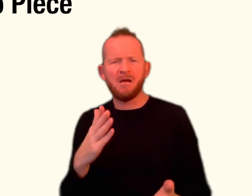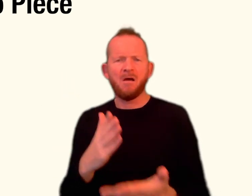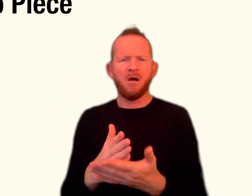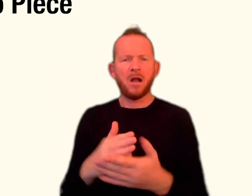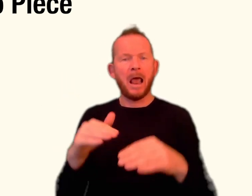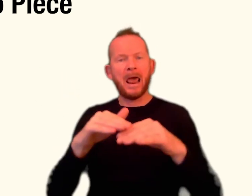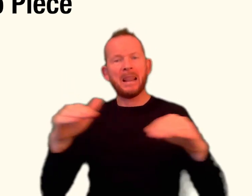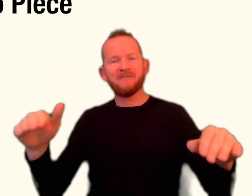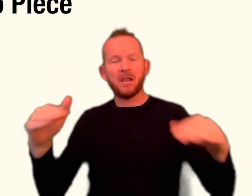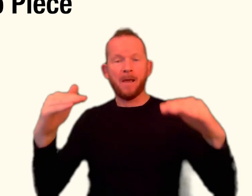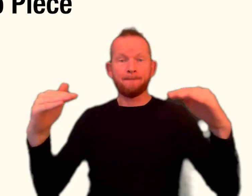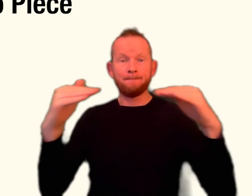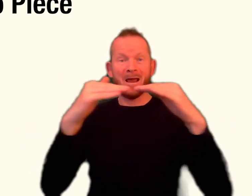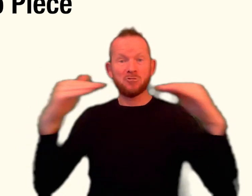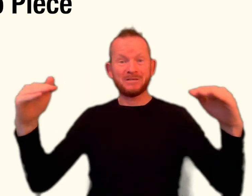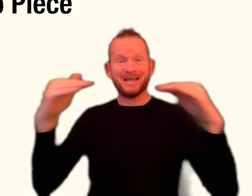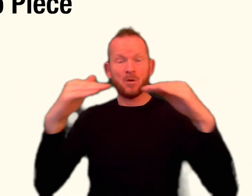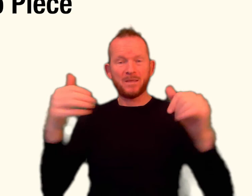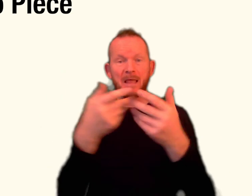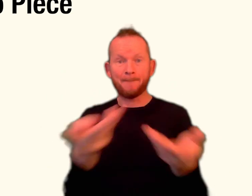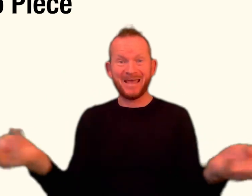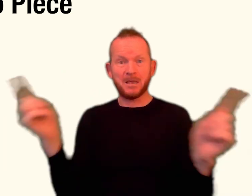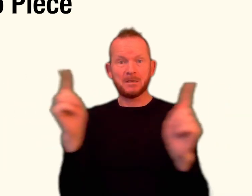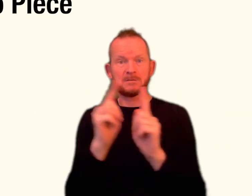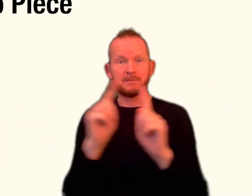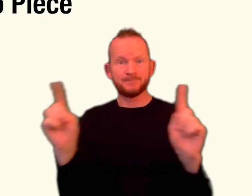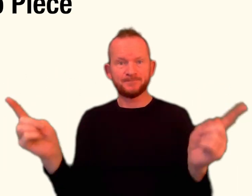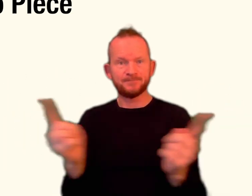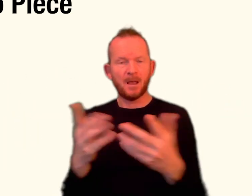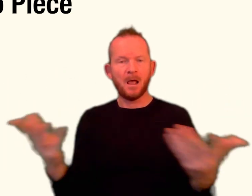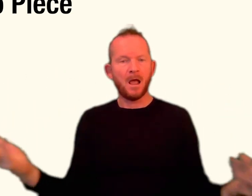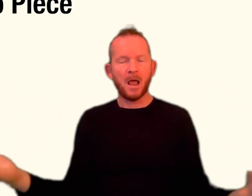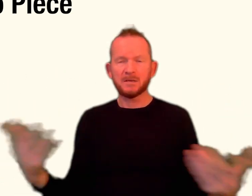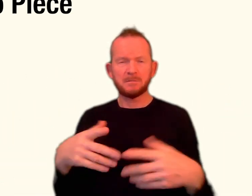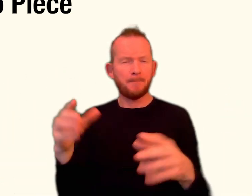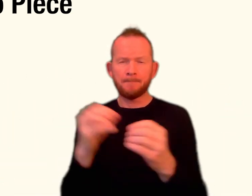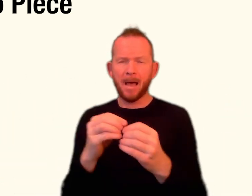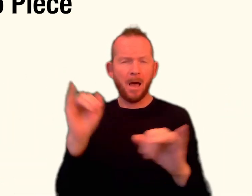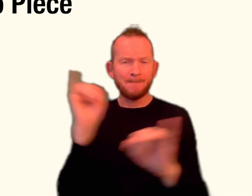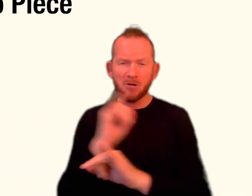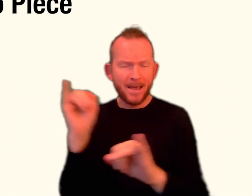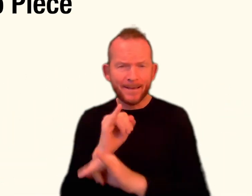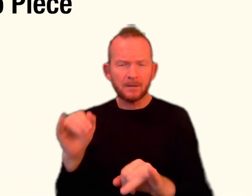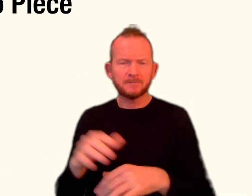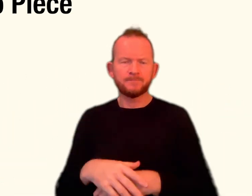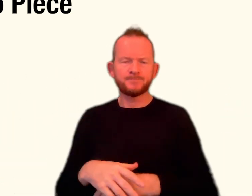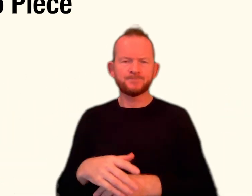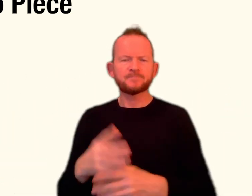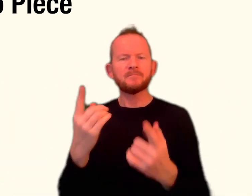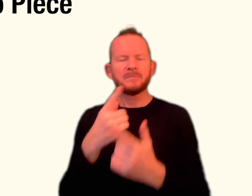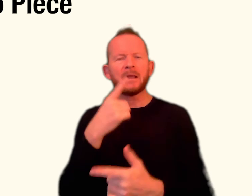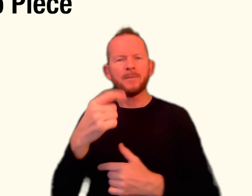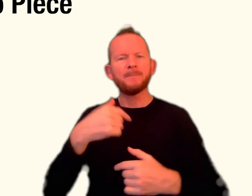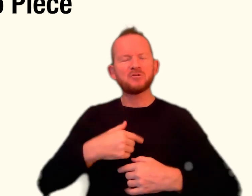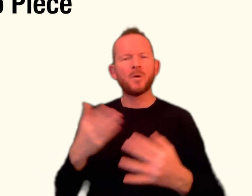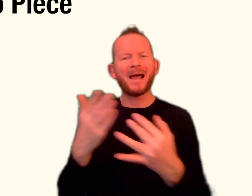a level of parity with their peers is almost barbaric. The thing that's always enabled me to